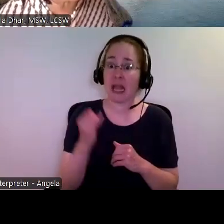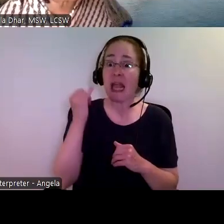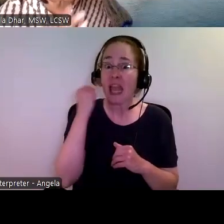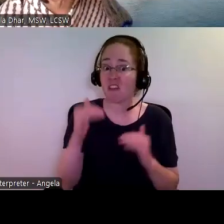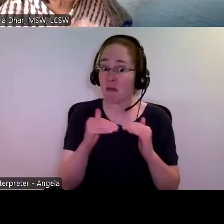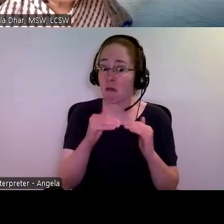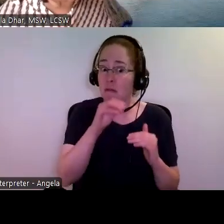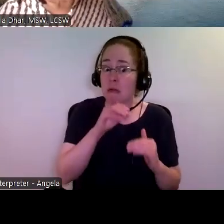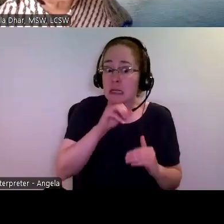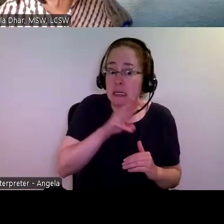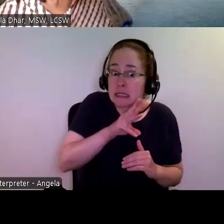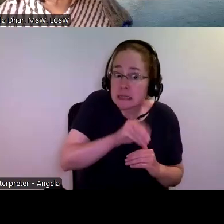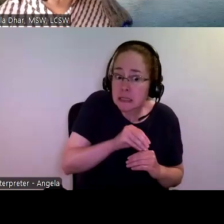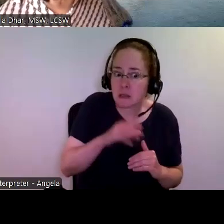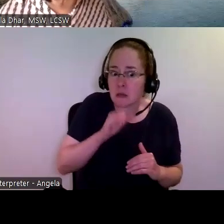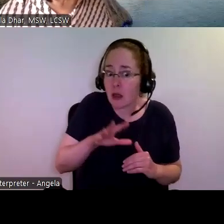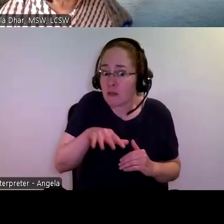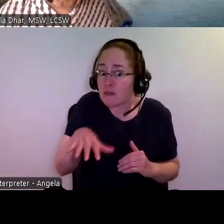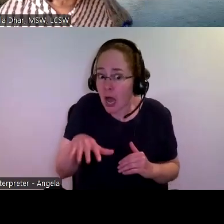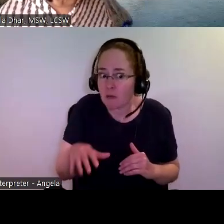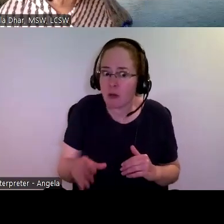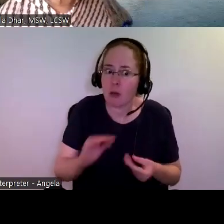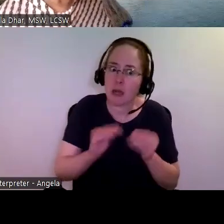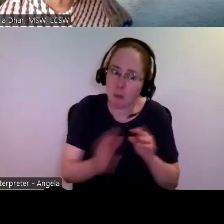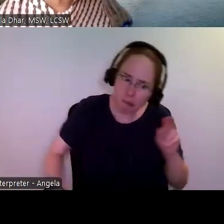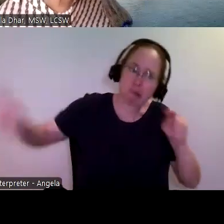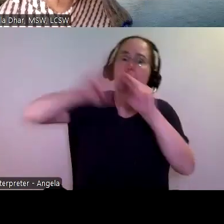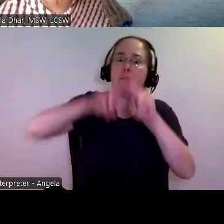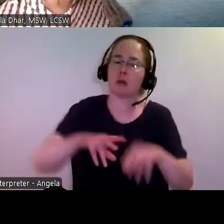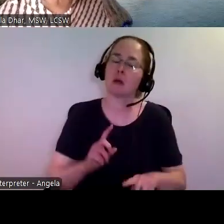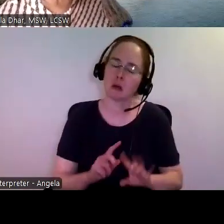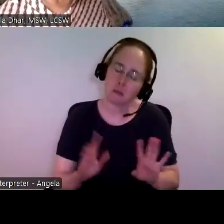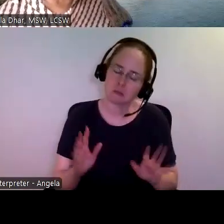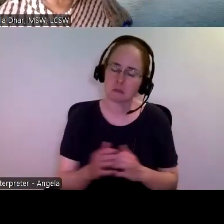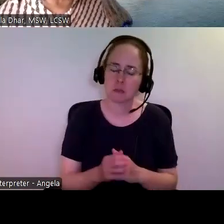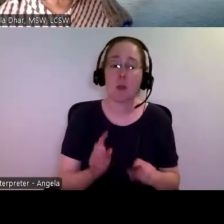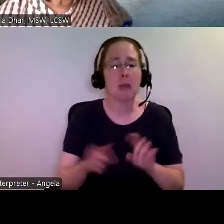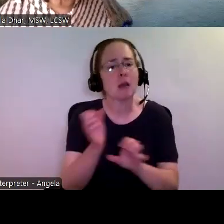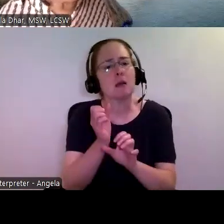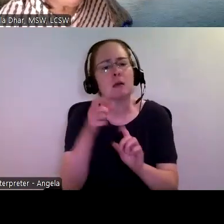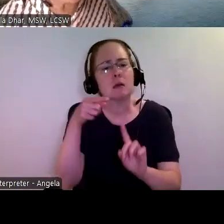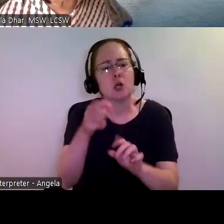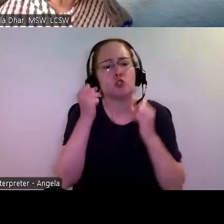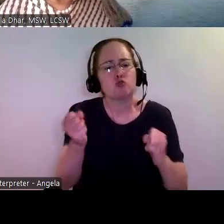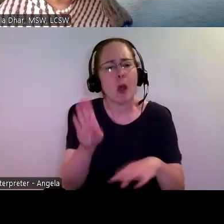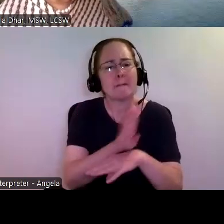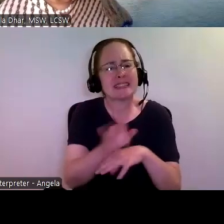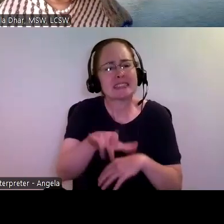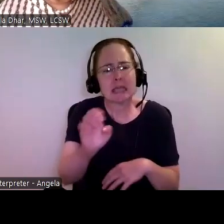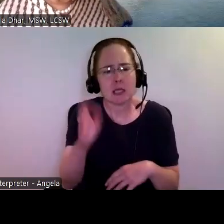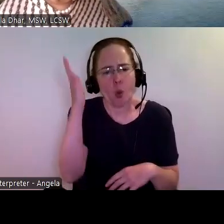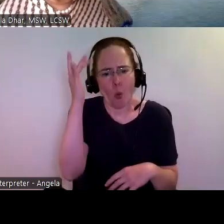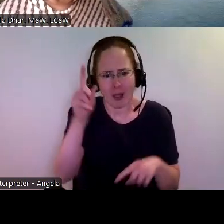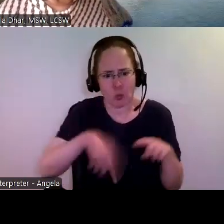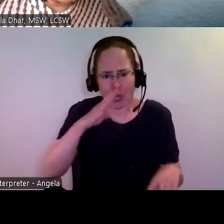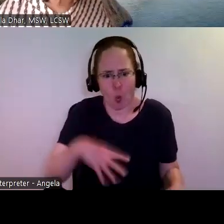and 55, as Miran was suggesting. But making a strong business case of why we can't ignore